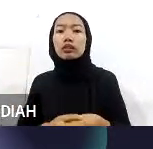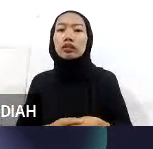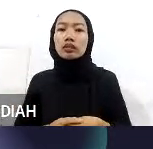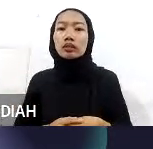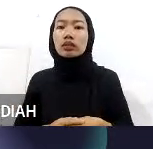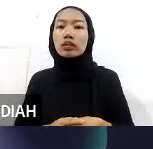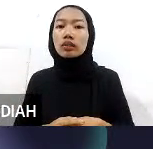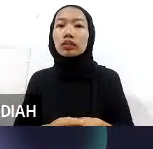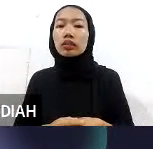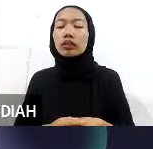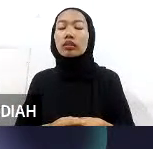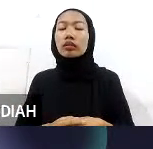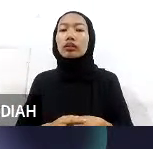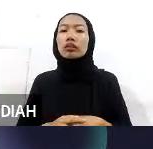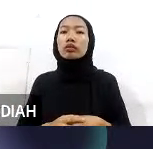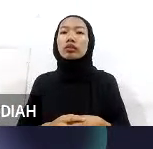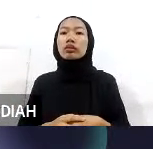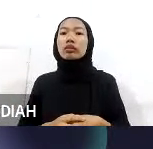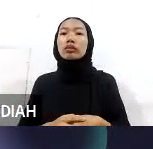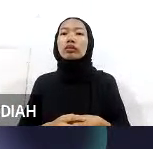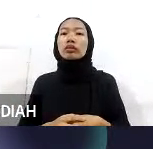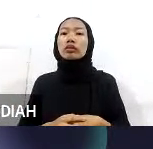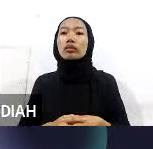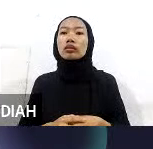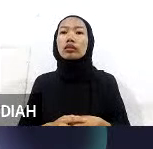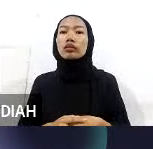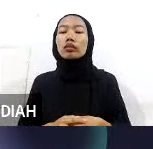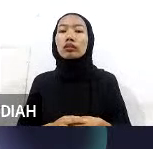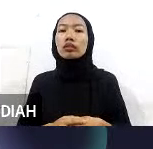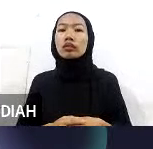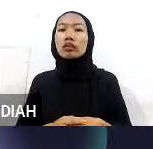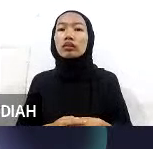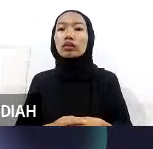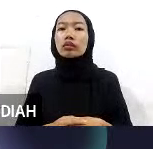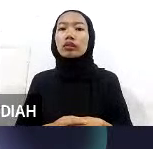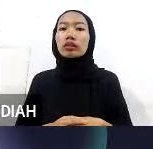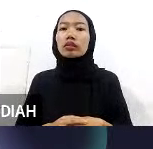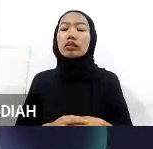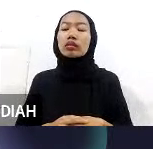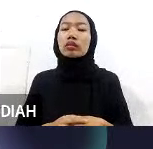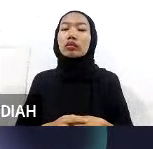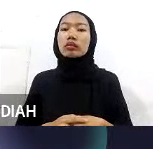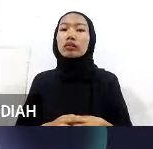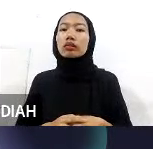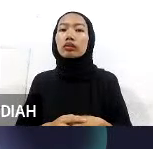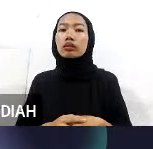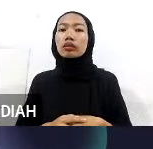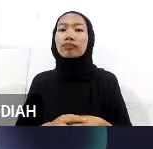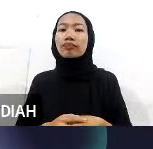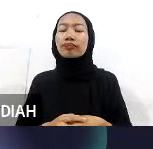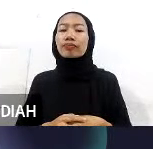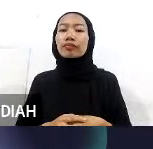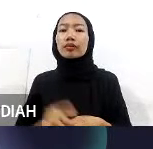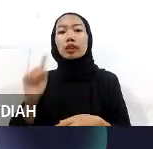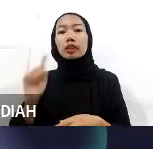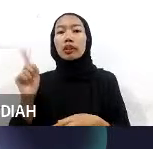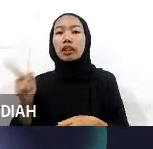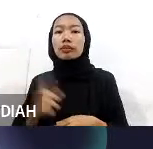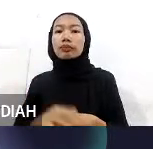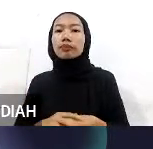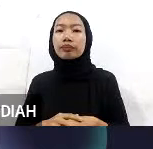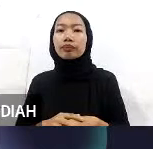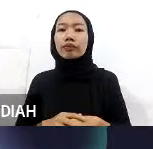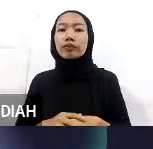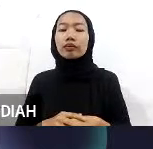as nature, come together and make sure that